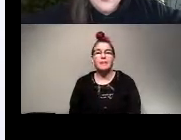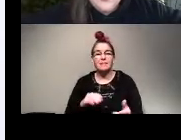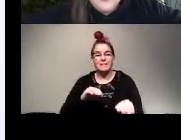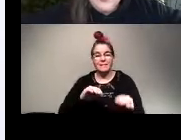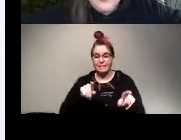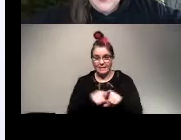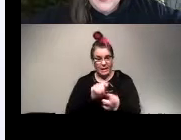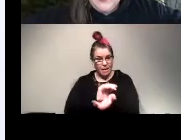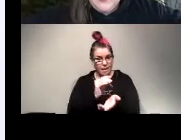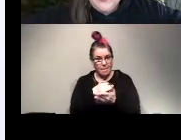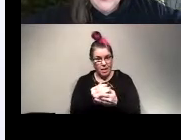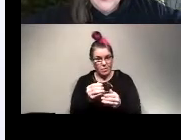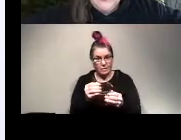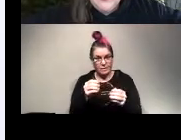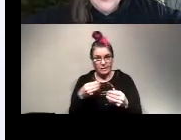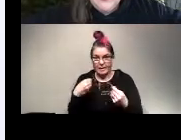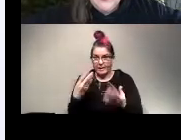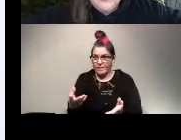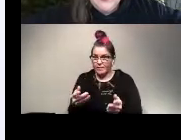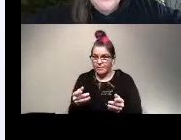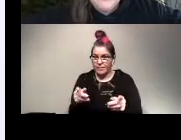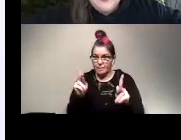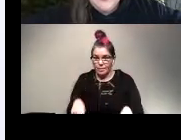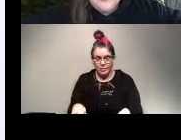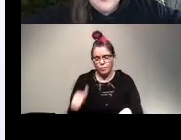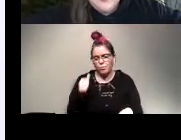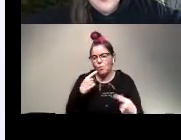person without hurting them and still kill the bacterium.